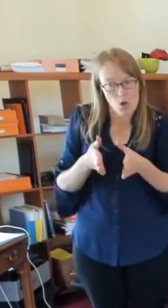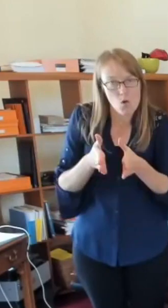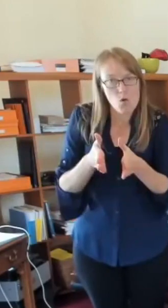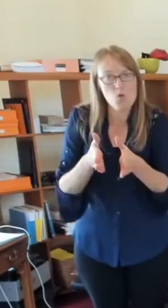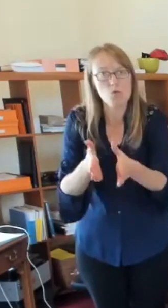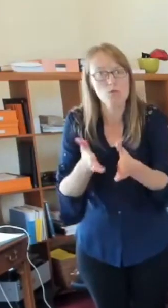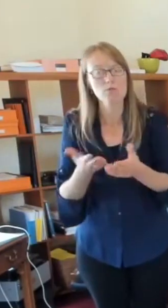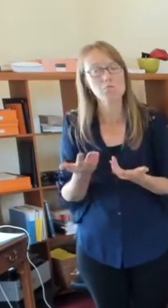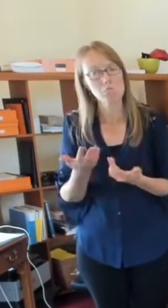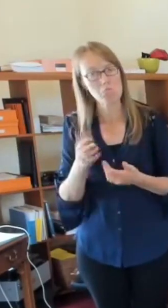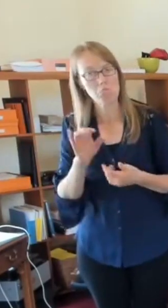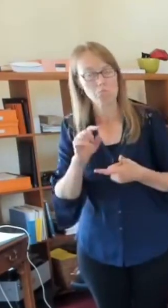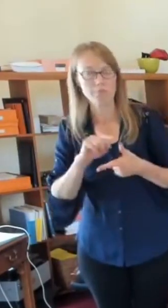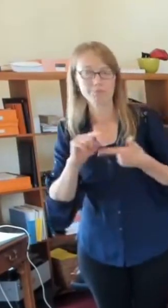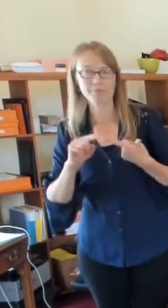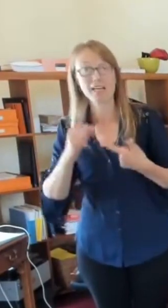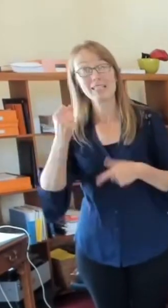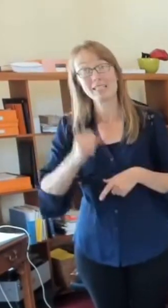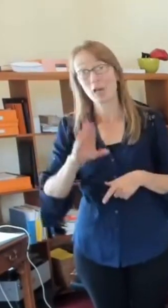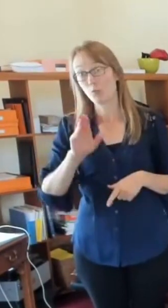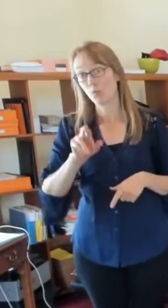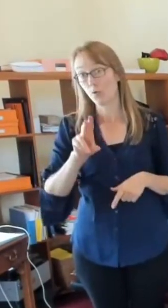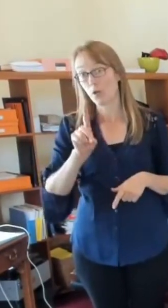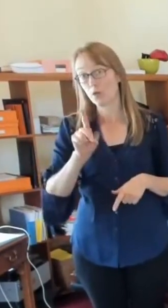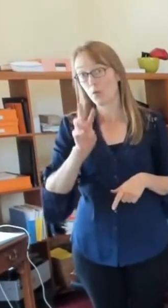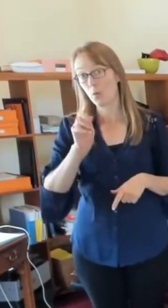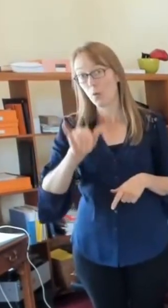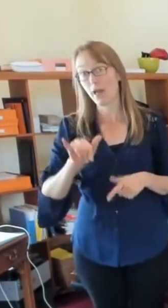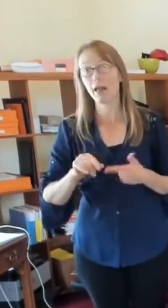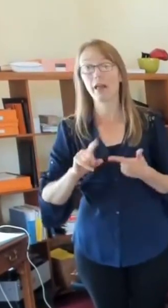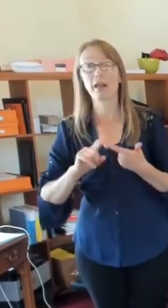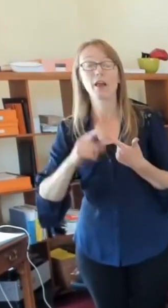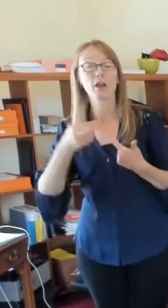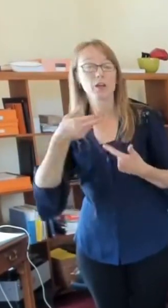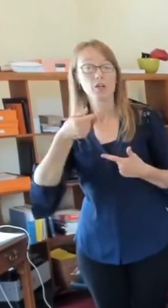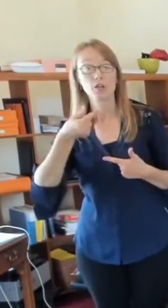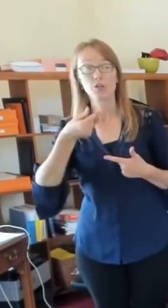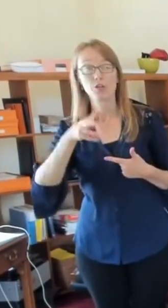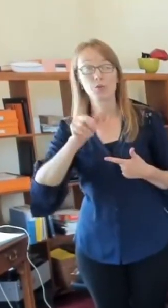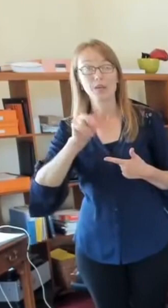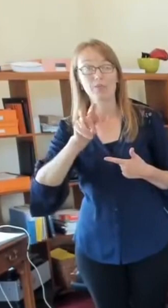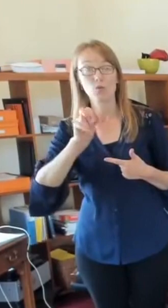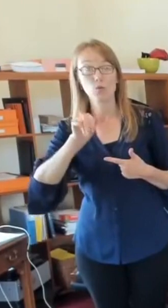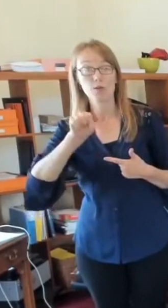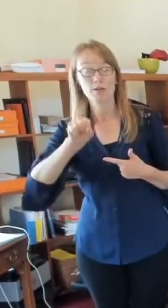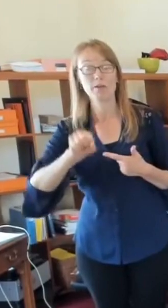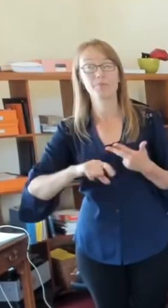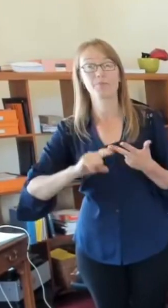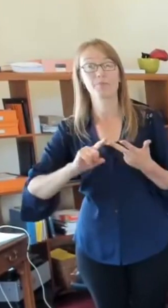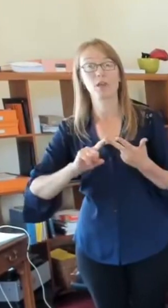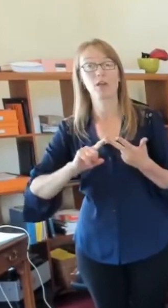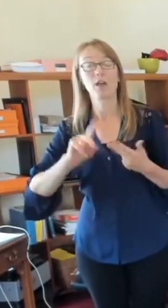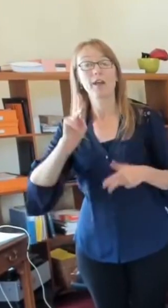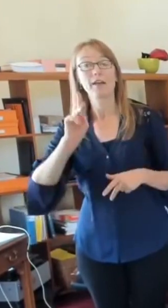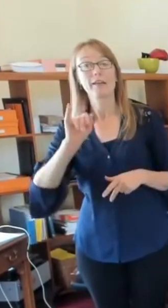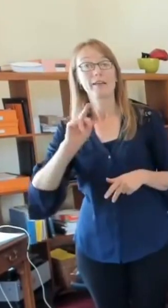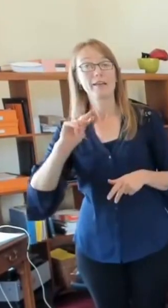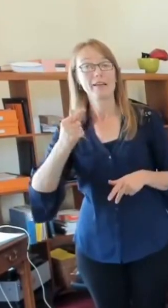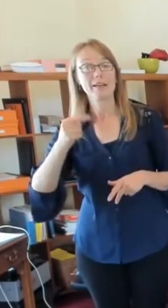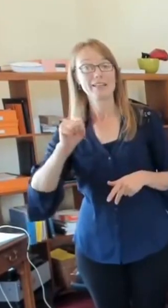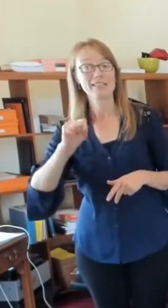South Broadway, Gravois, Kings Highway, all are experiencing and have speeding